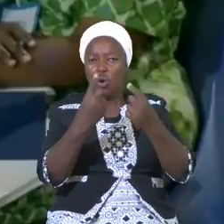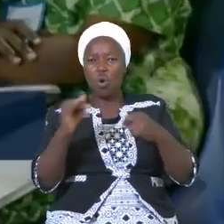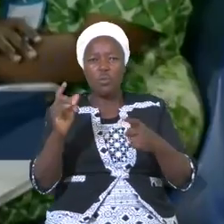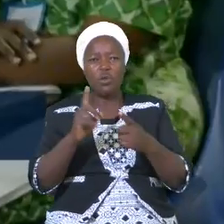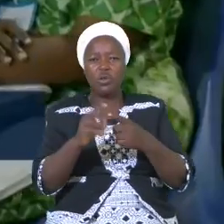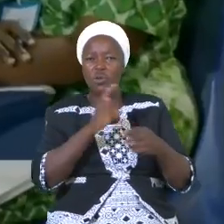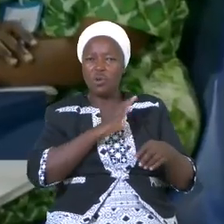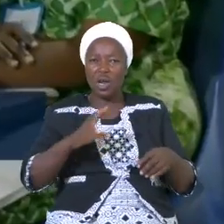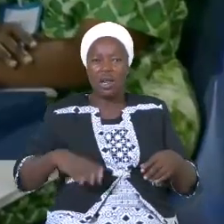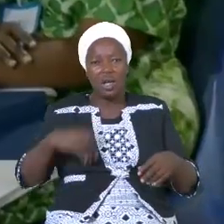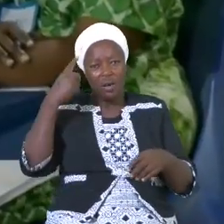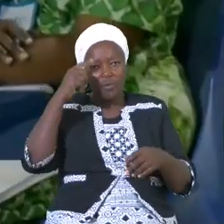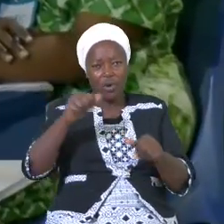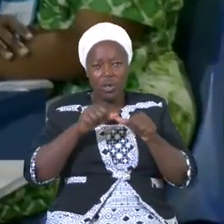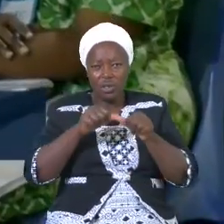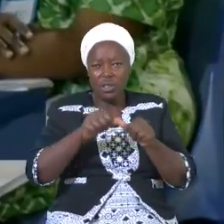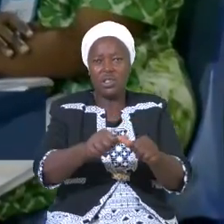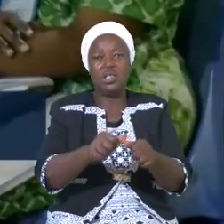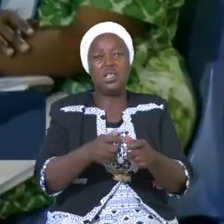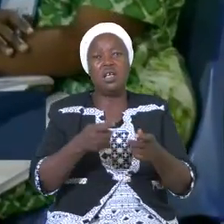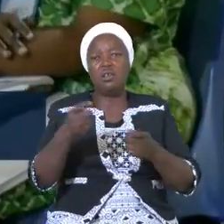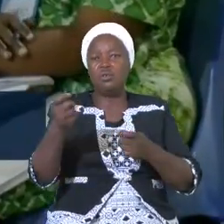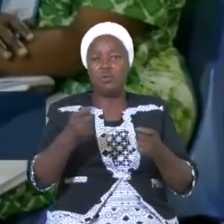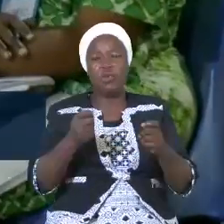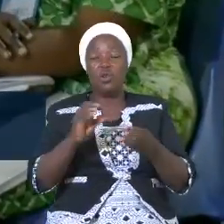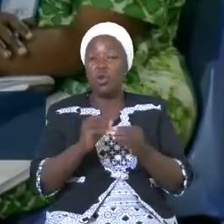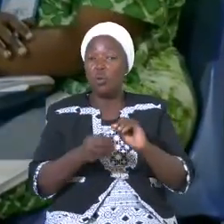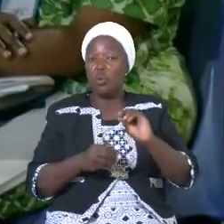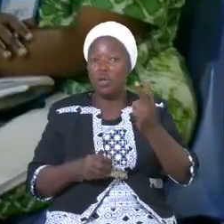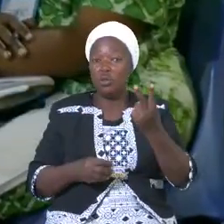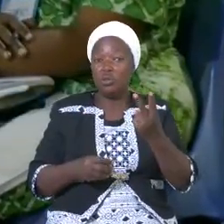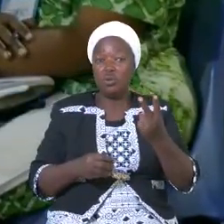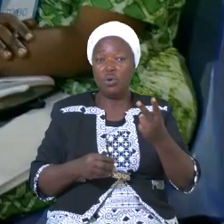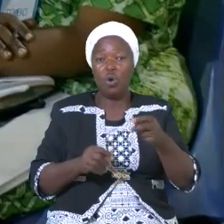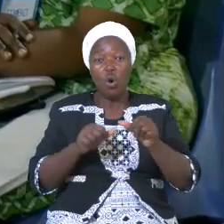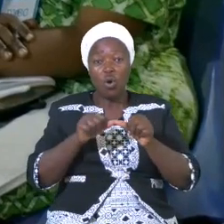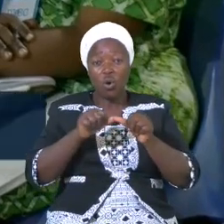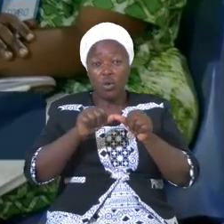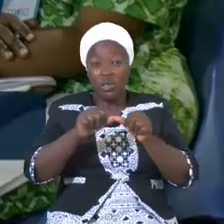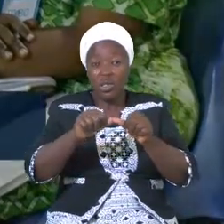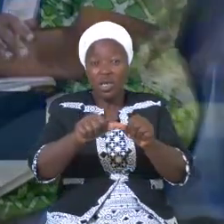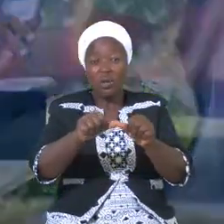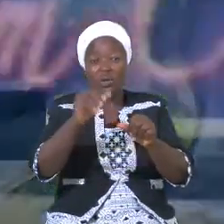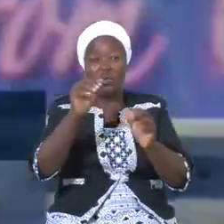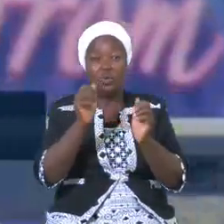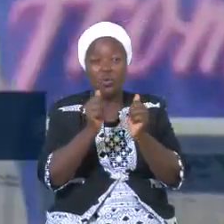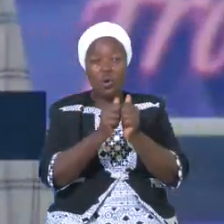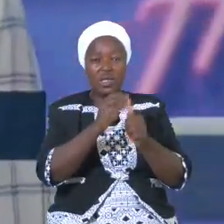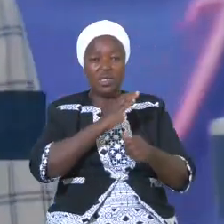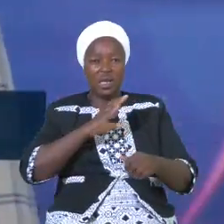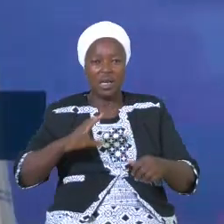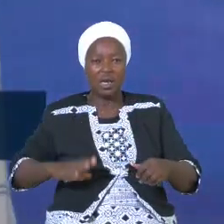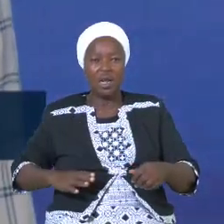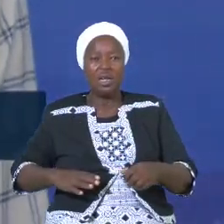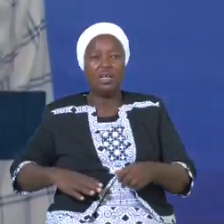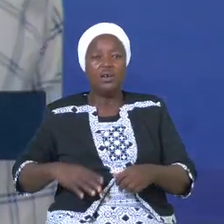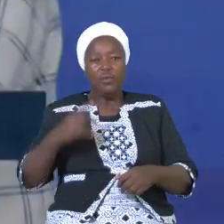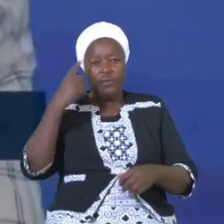consistent dominion number two continuing with christ you're calm